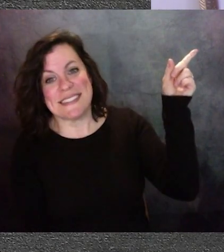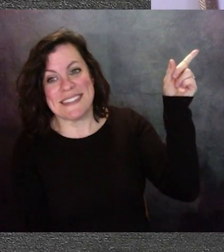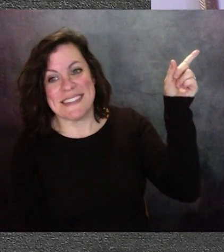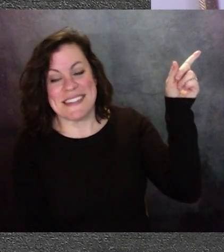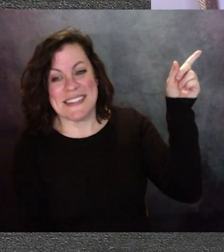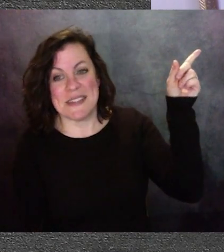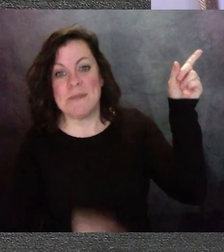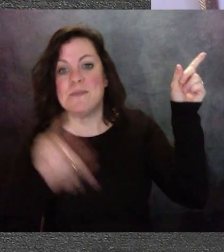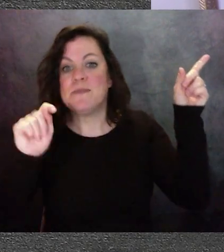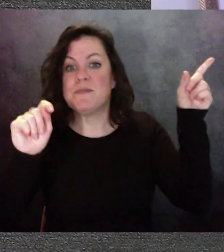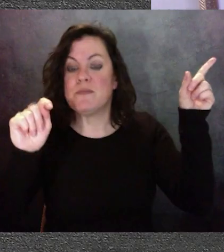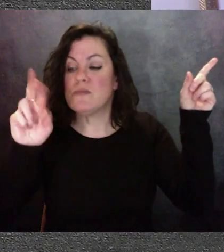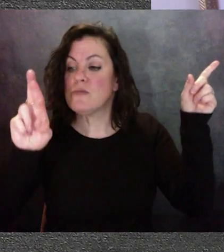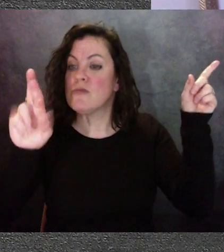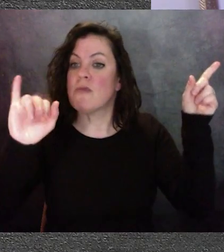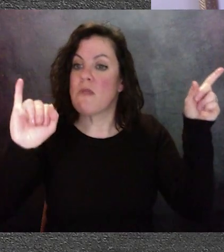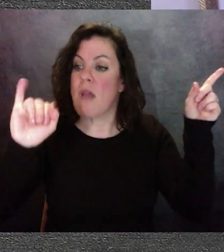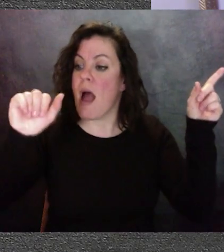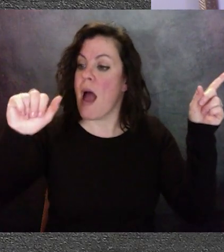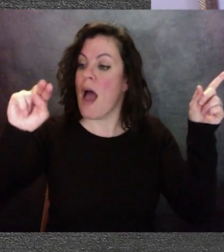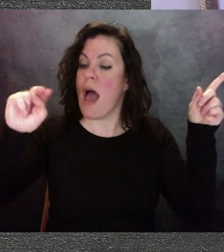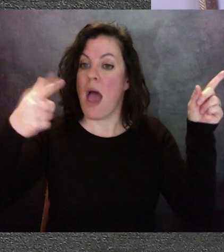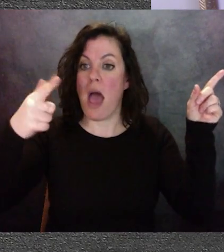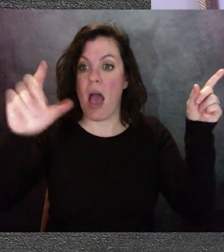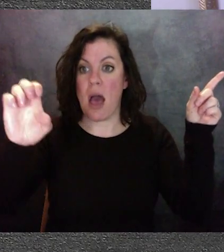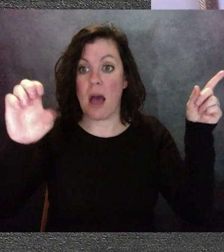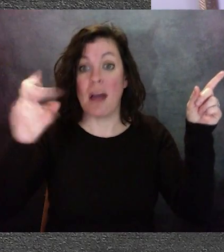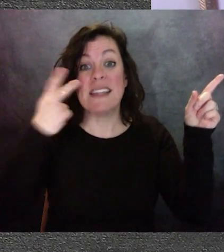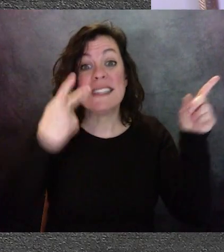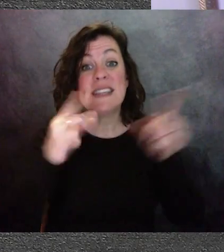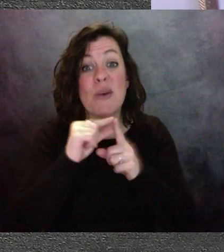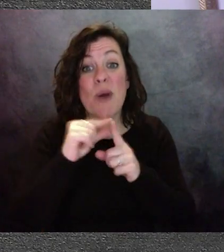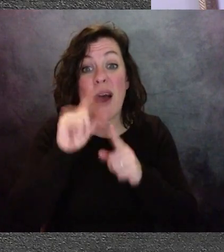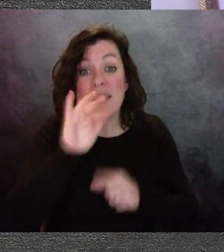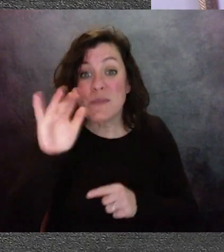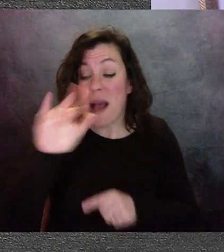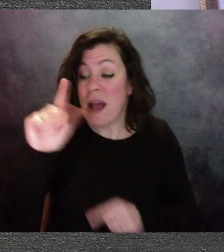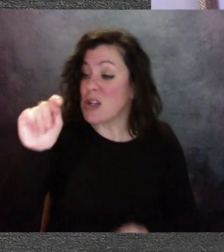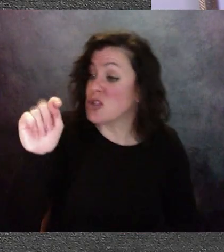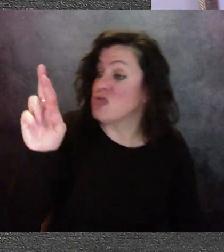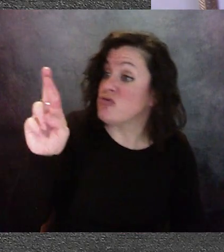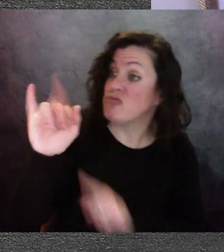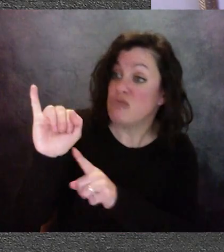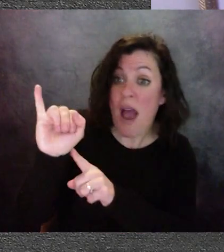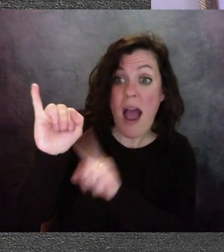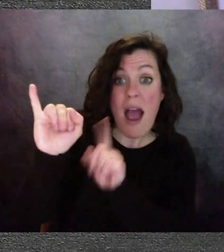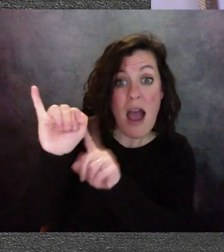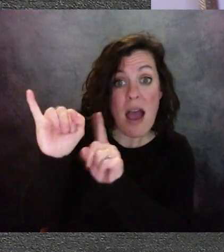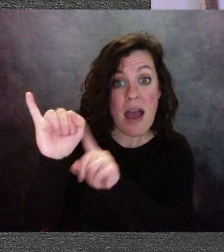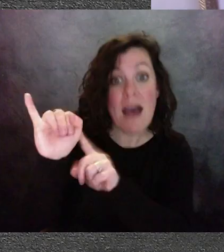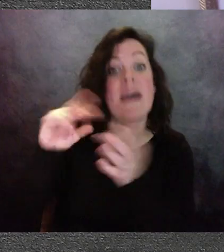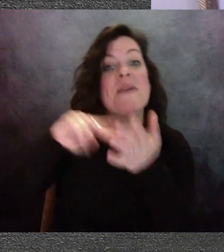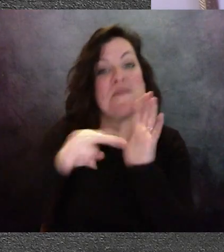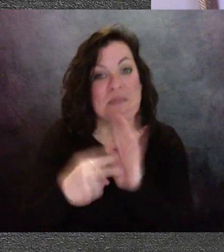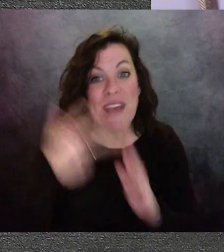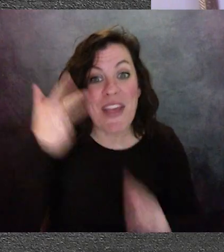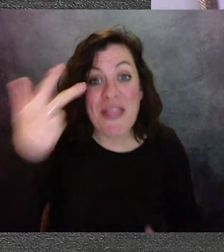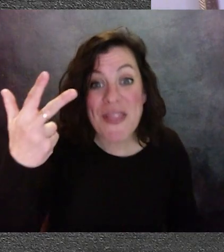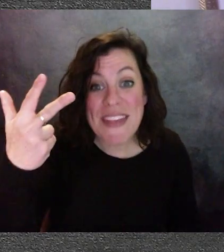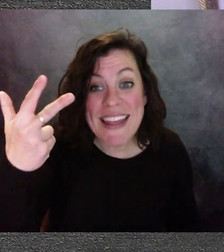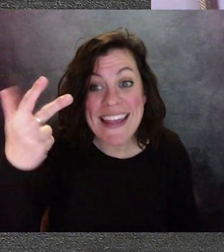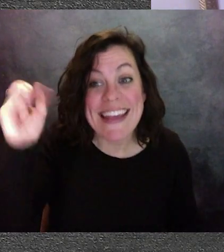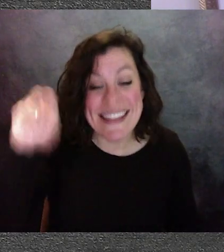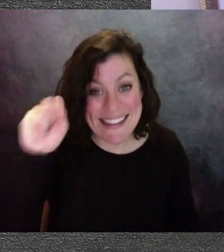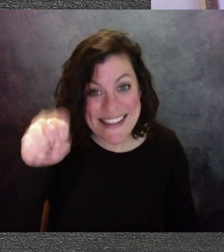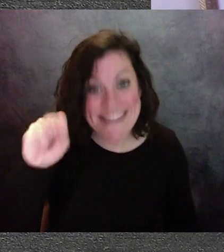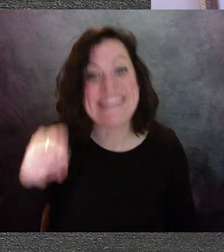a triangle. As a matter of fact, that beginning of that word tri means 3. So I bet you know how many sides